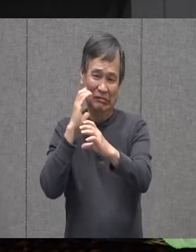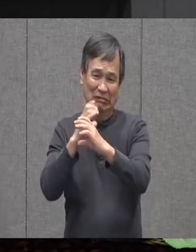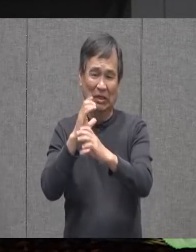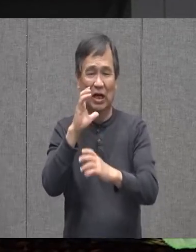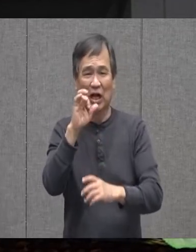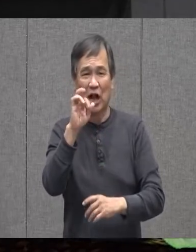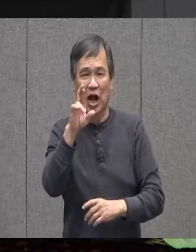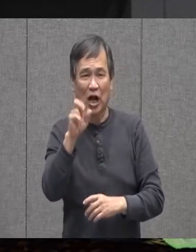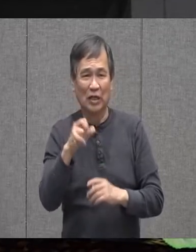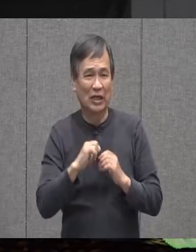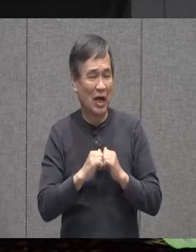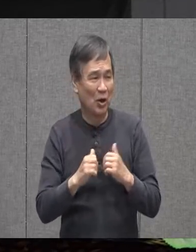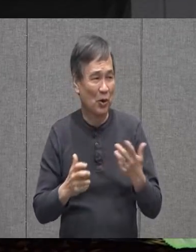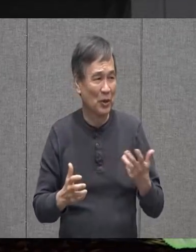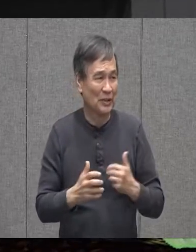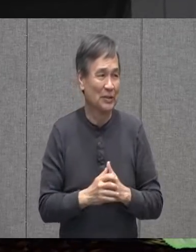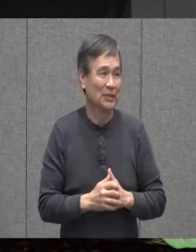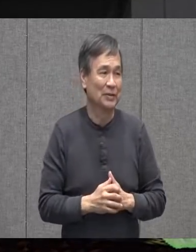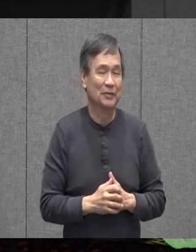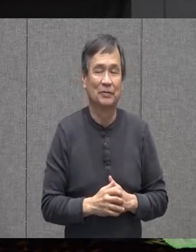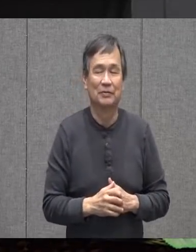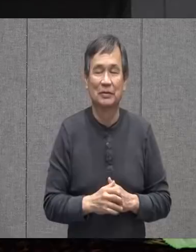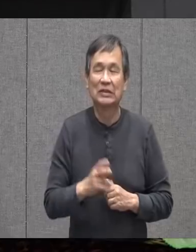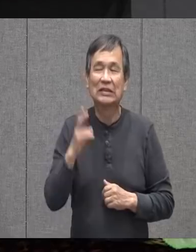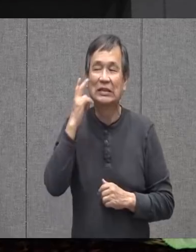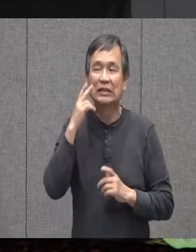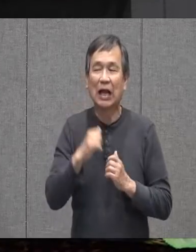Well, let's find out.